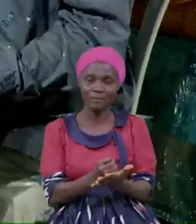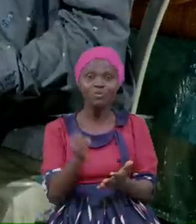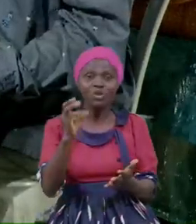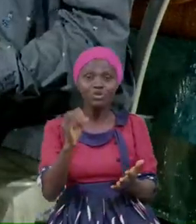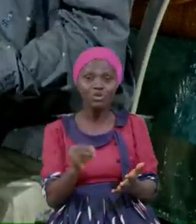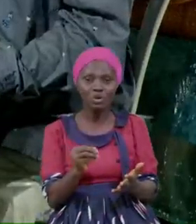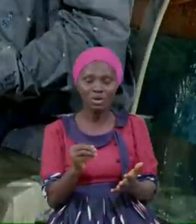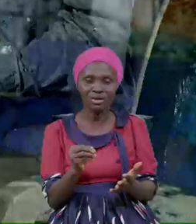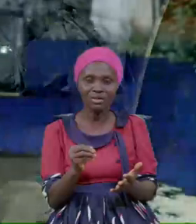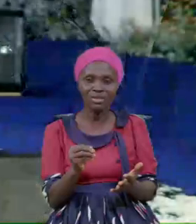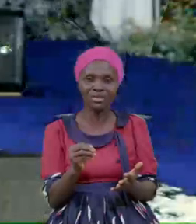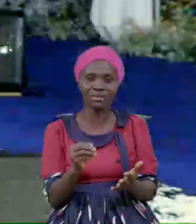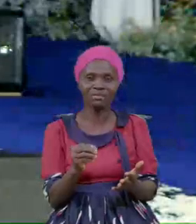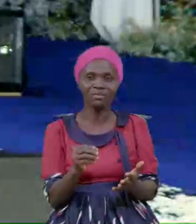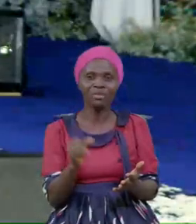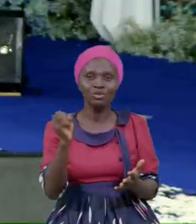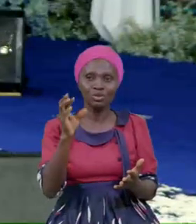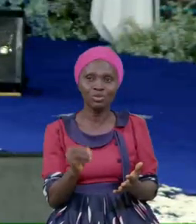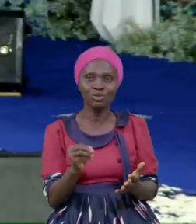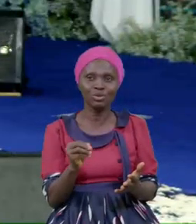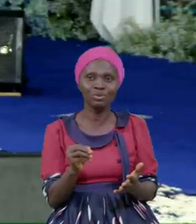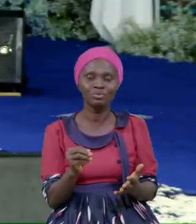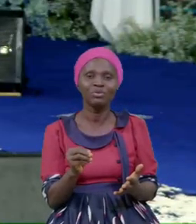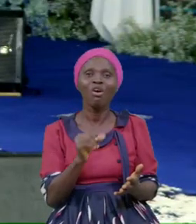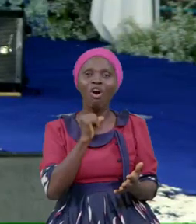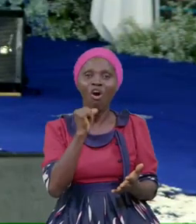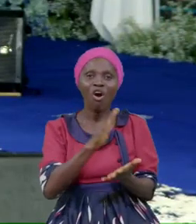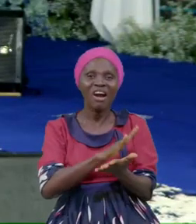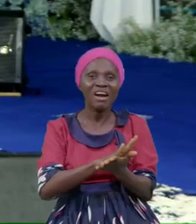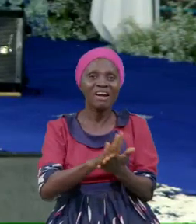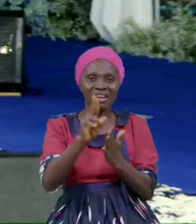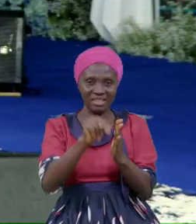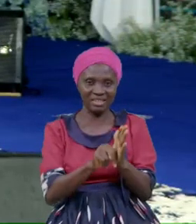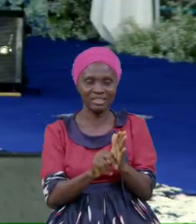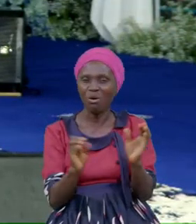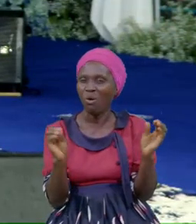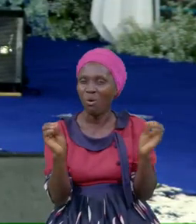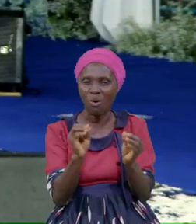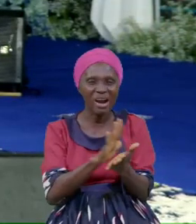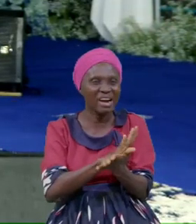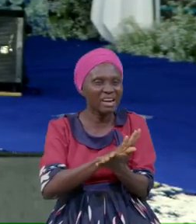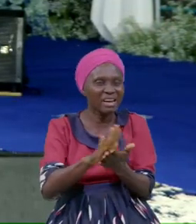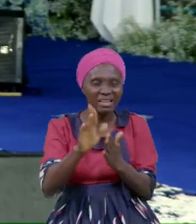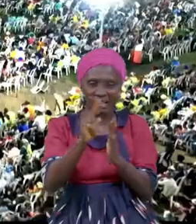the door. Who is there? Ungodliness, tell me what you'll say.